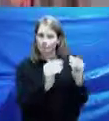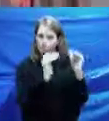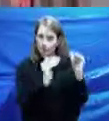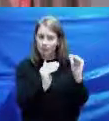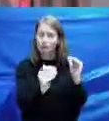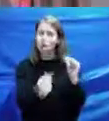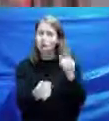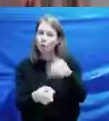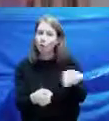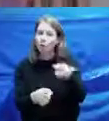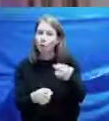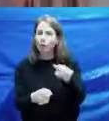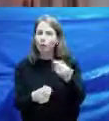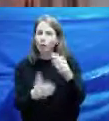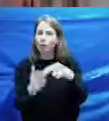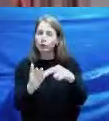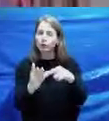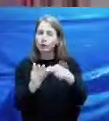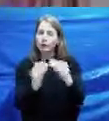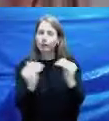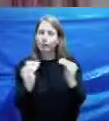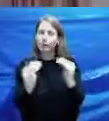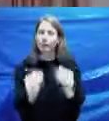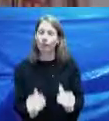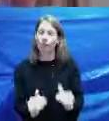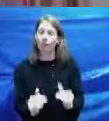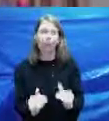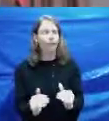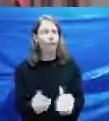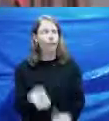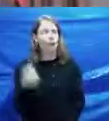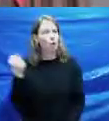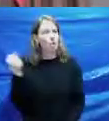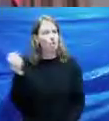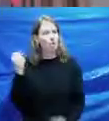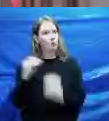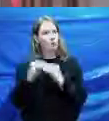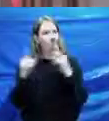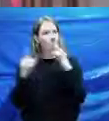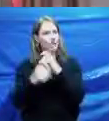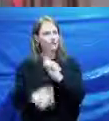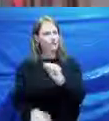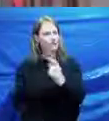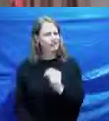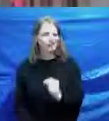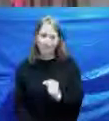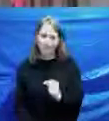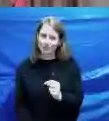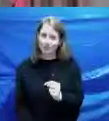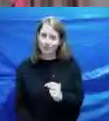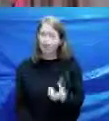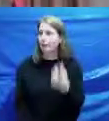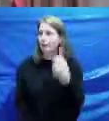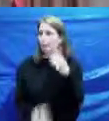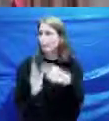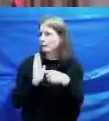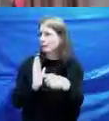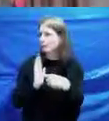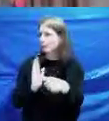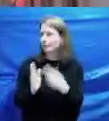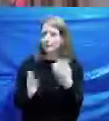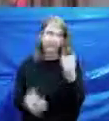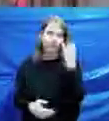for example, that a student might be reading, you know, the topic of the day might be that students are considering baseball. And if